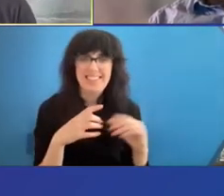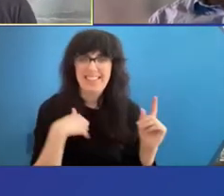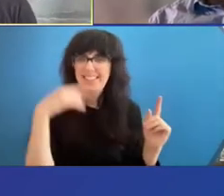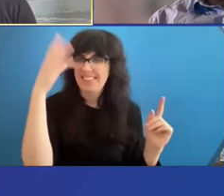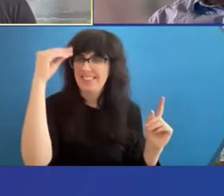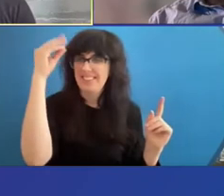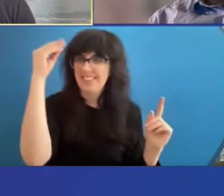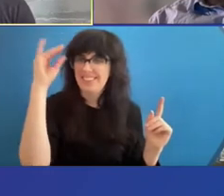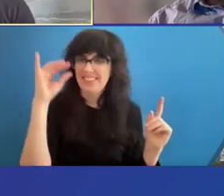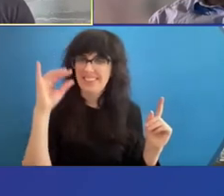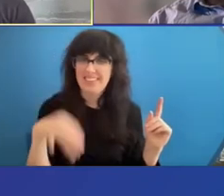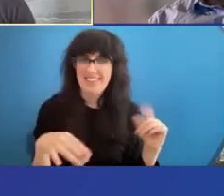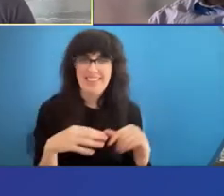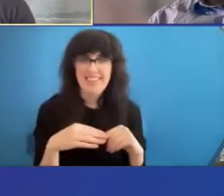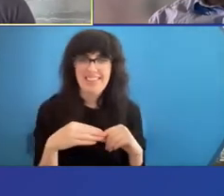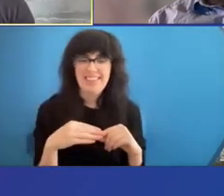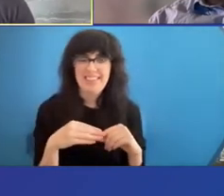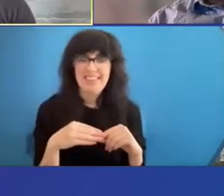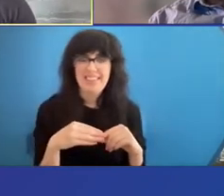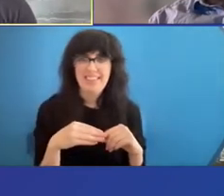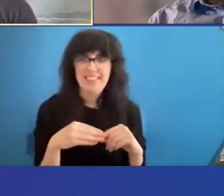that.